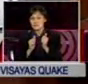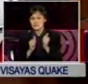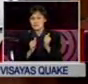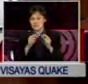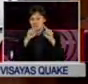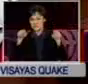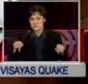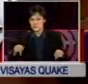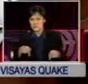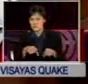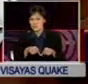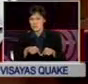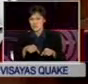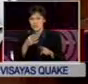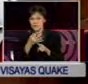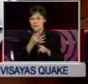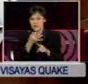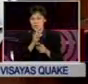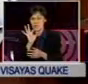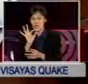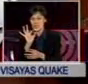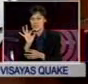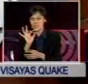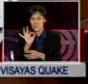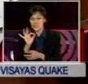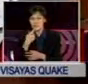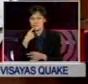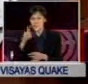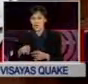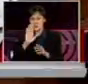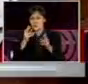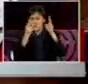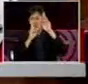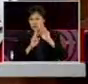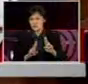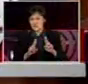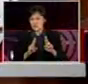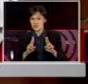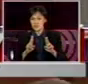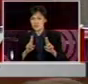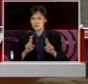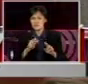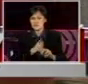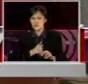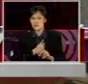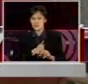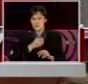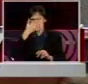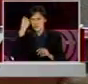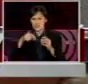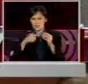a February 9 subpoena, Your Honor. Mr. President. Well, I'm sorry, I forgot about